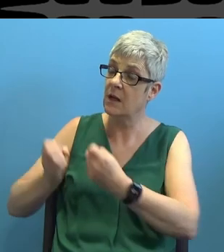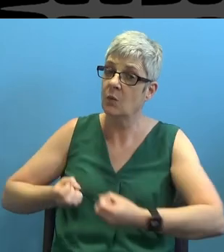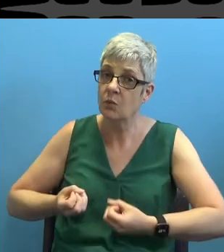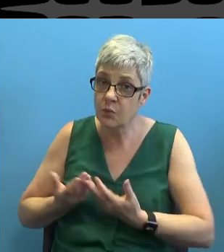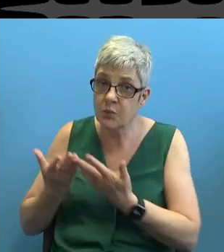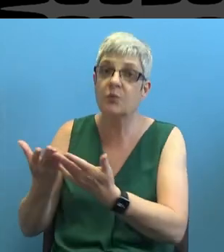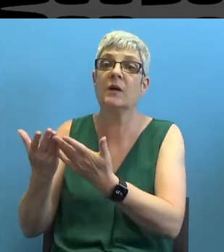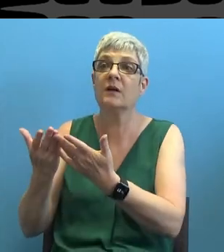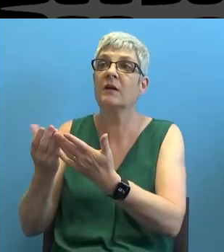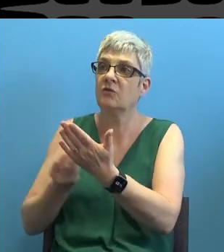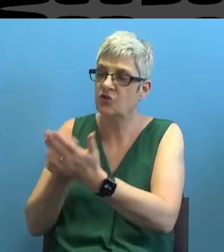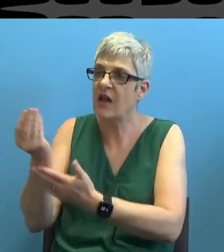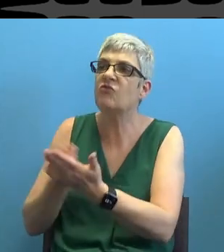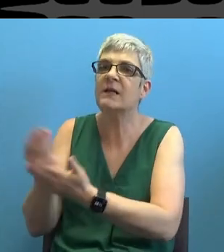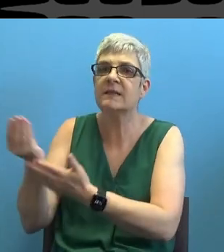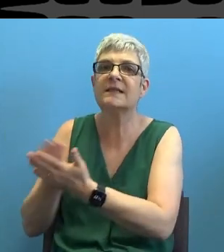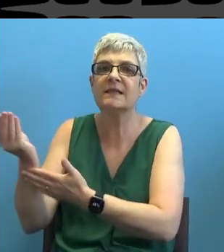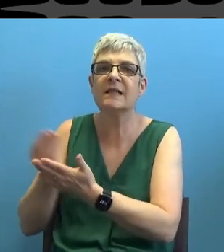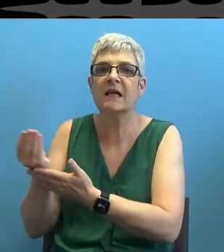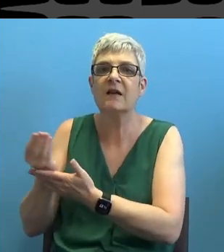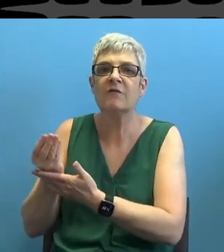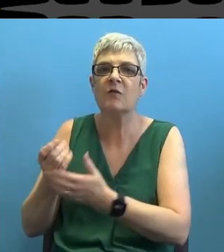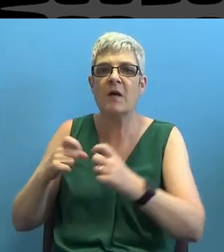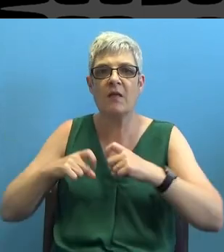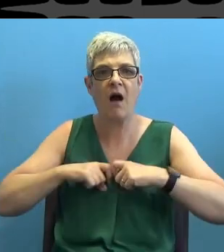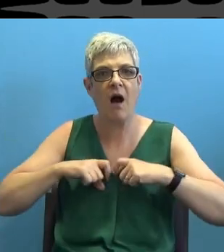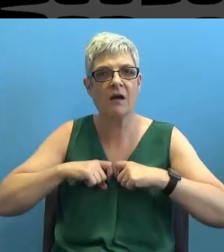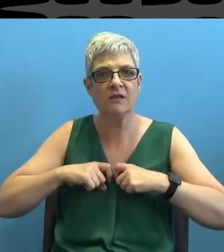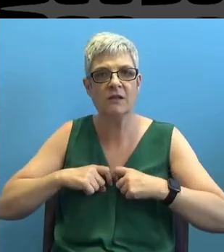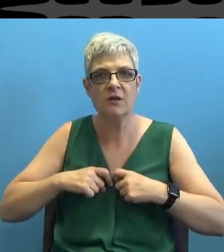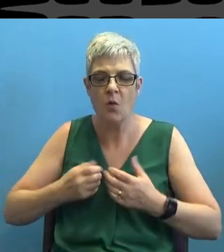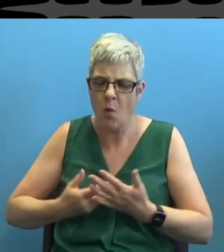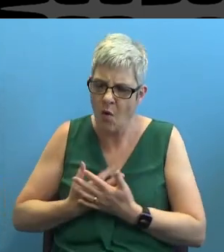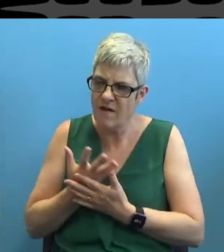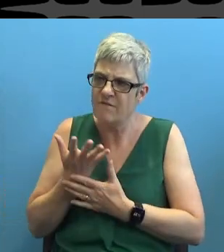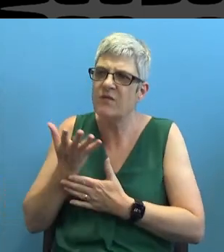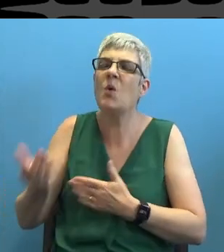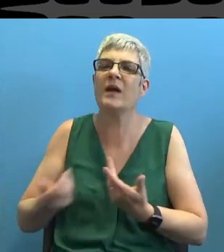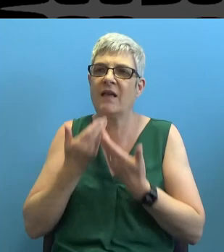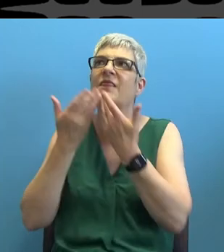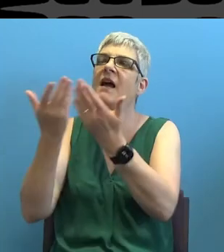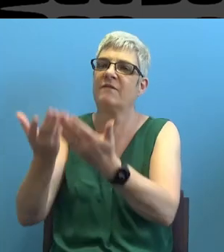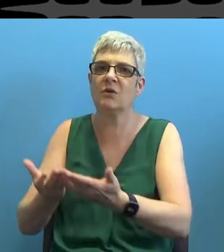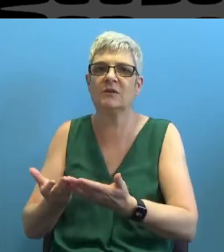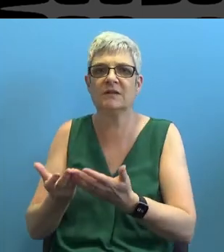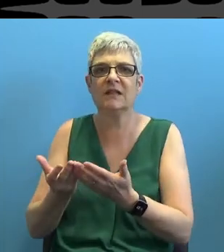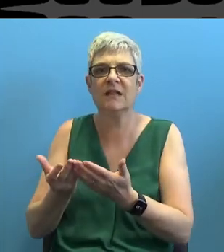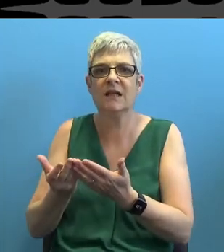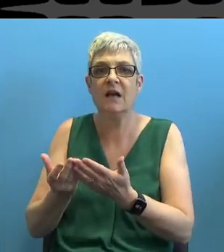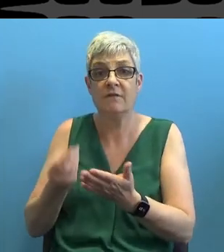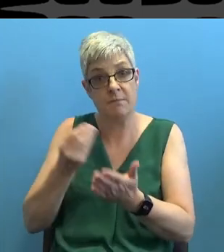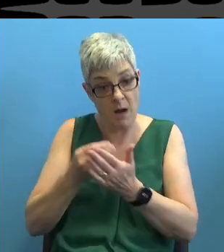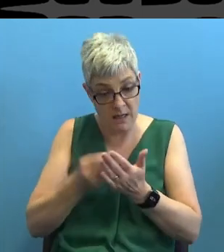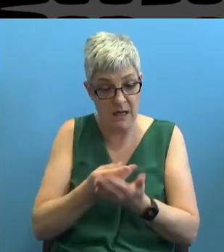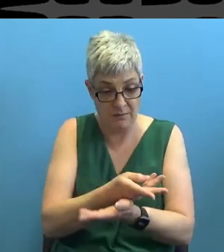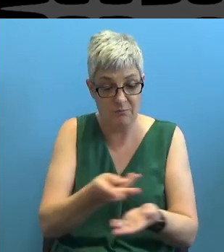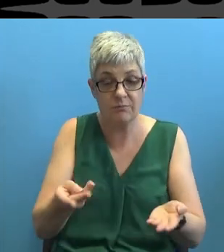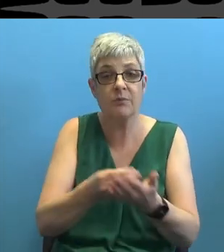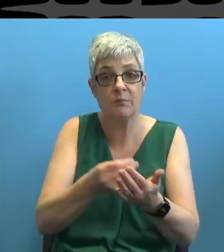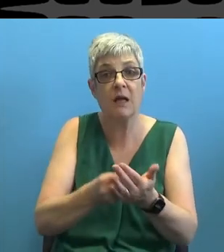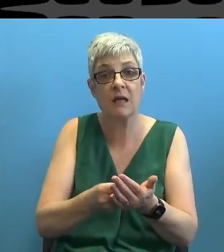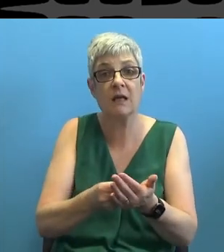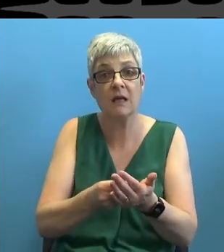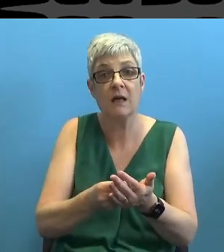be generous and be from an overflowing and thankful heart. We ask that our gifts of money that we